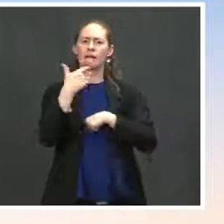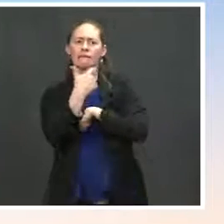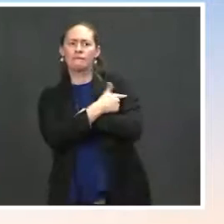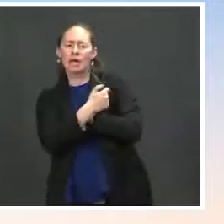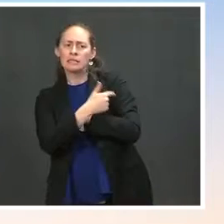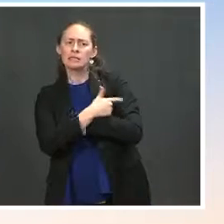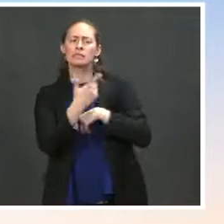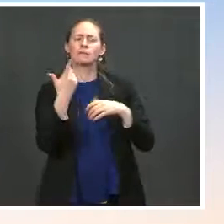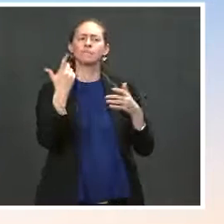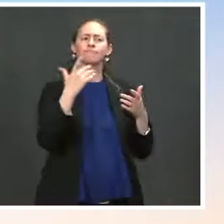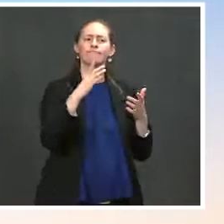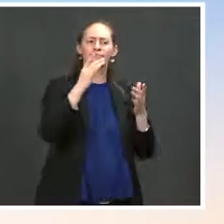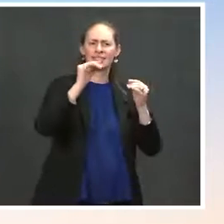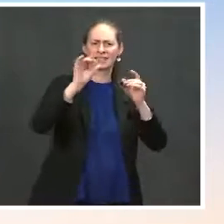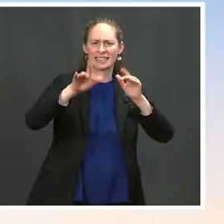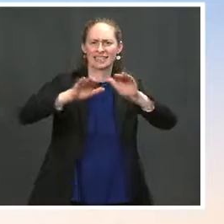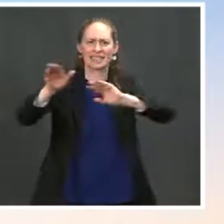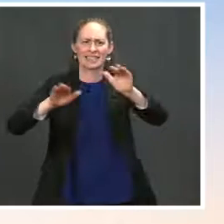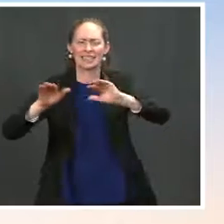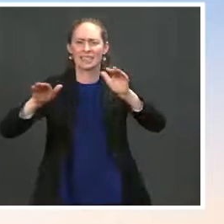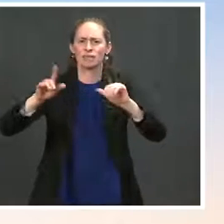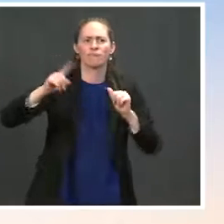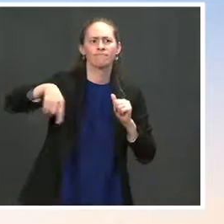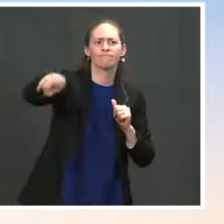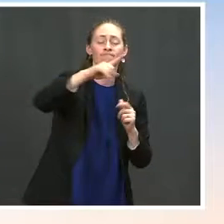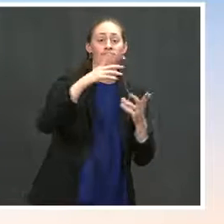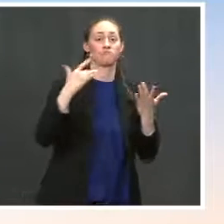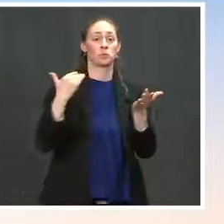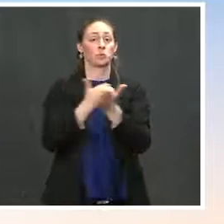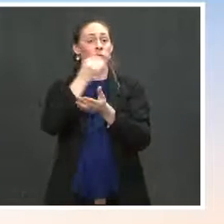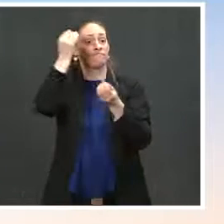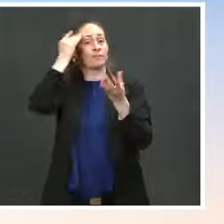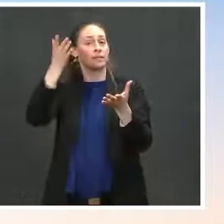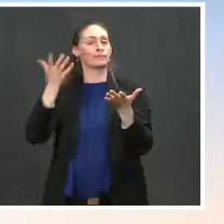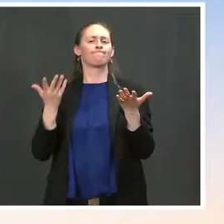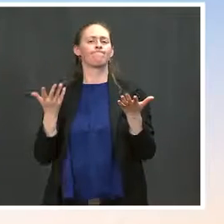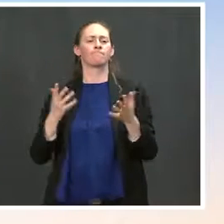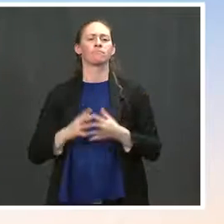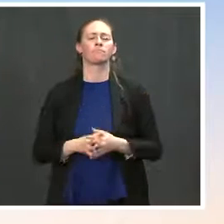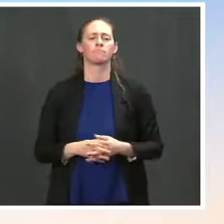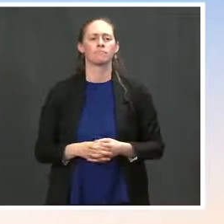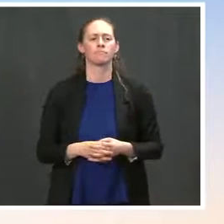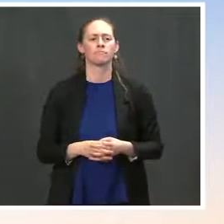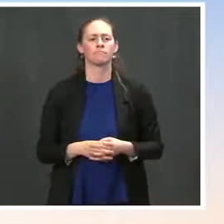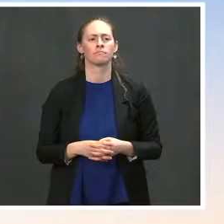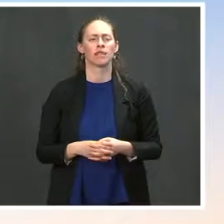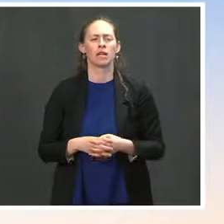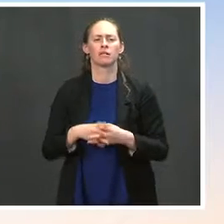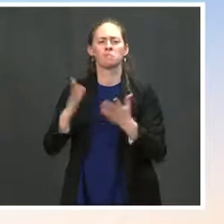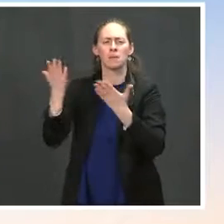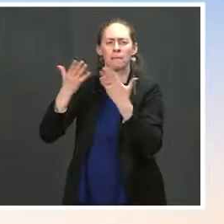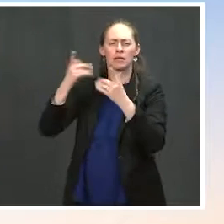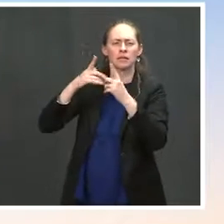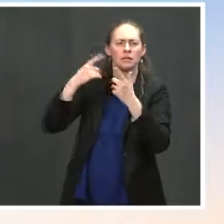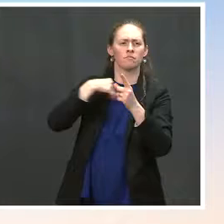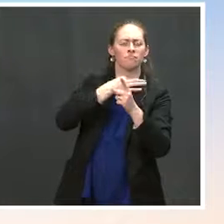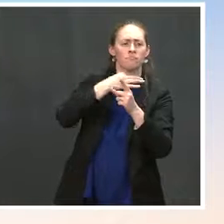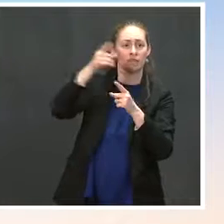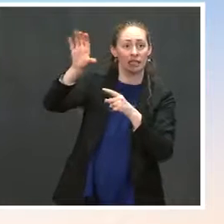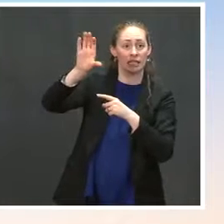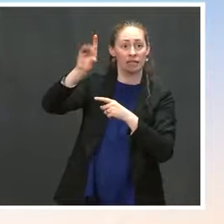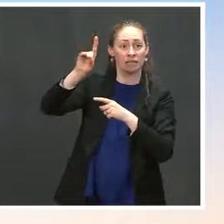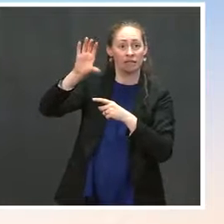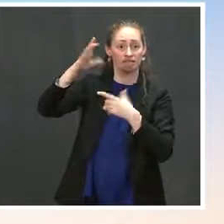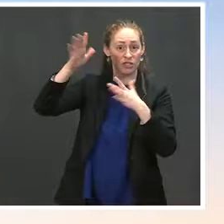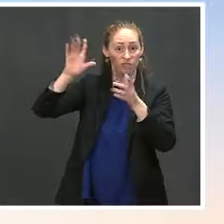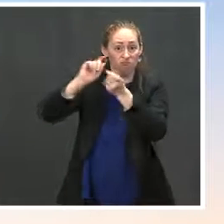meeting people where they are. So I don't have any update on that at this point in time. And so then I guess maybe this is the same but a little bit different. Should the CDC change its guidance right now that says